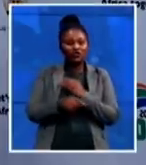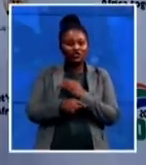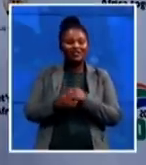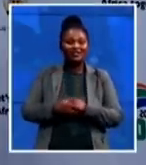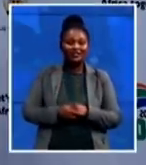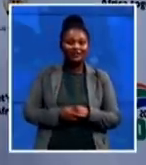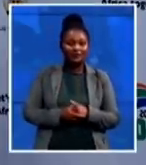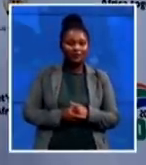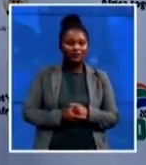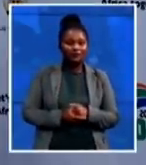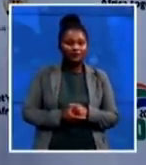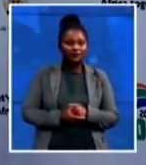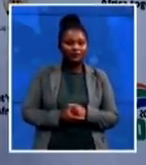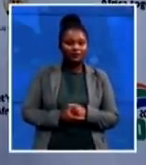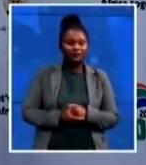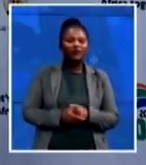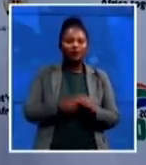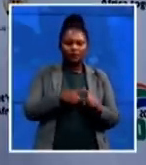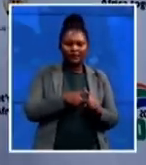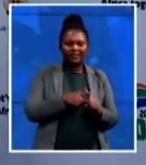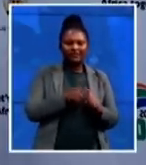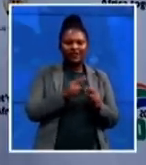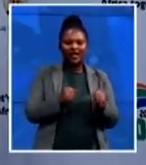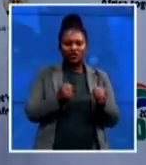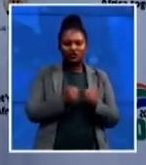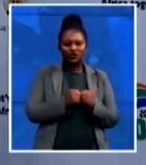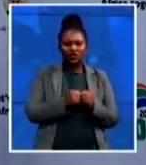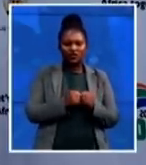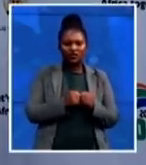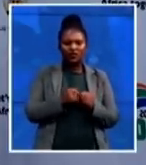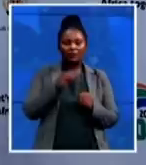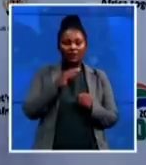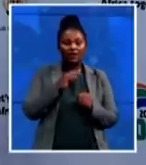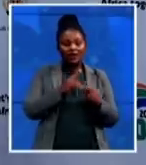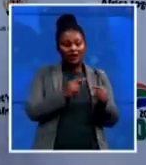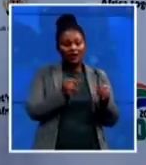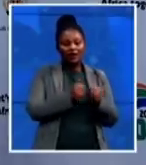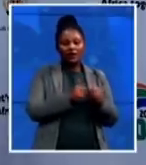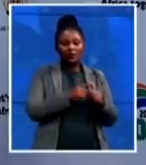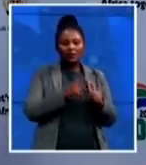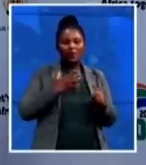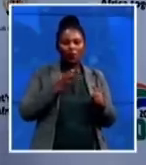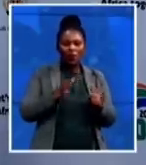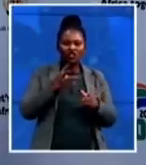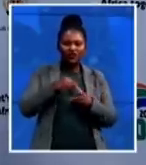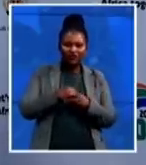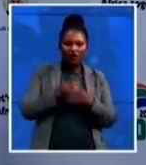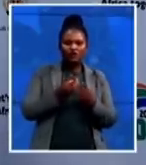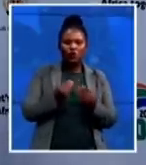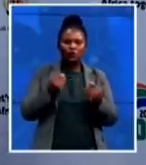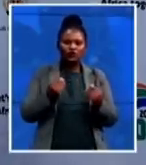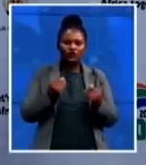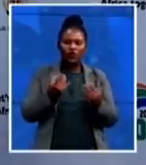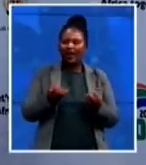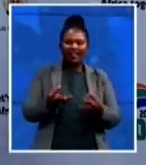nation that must always want to contribute in solutions, because without good relationships, there is